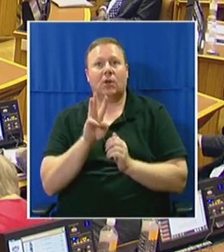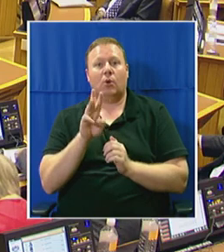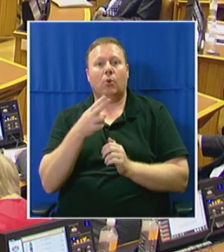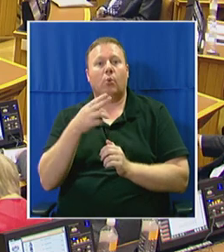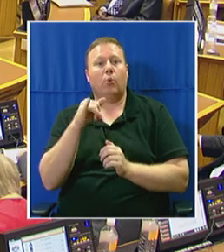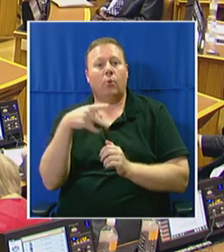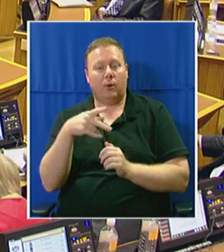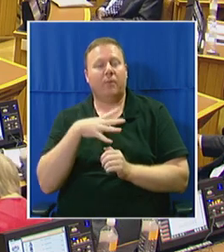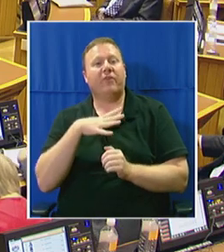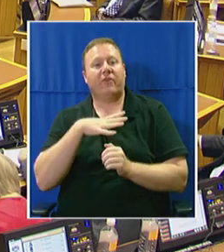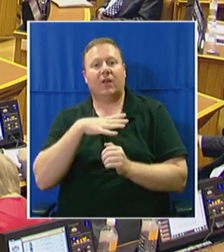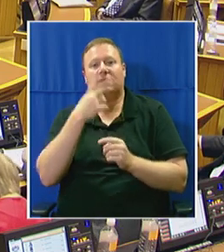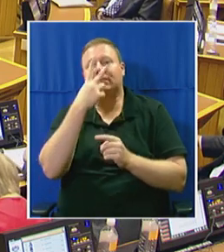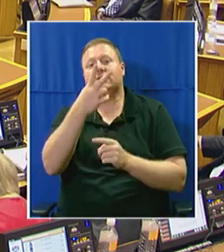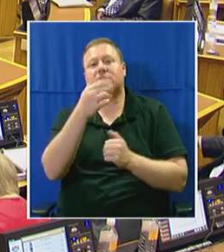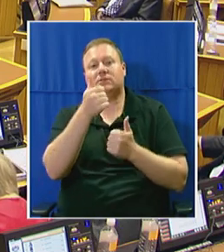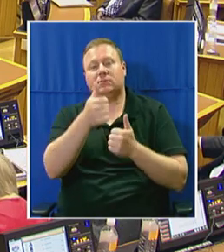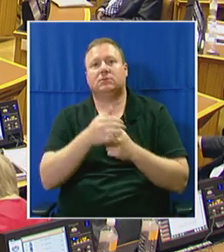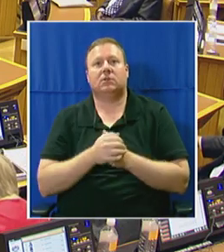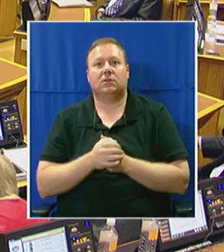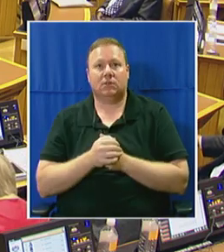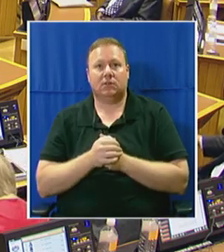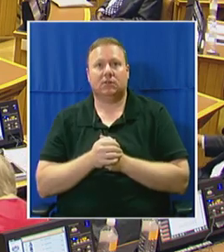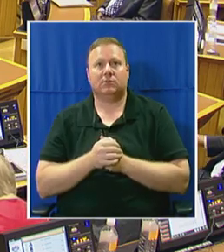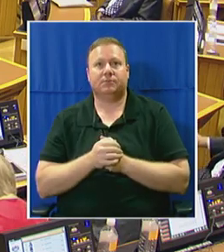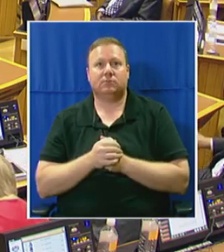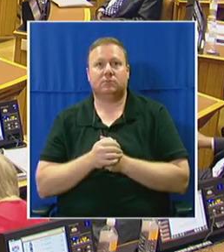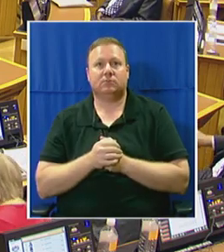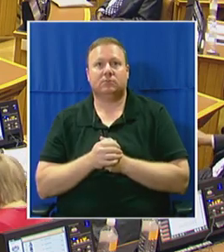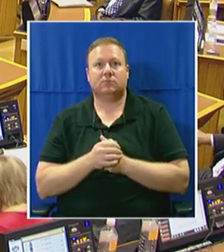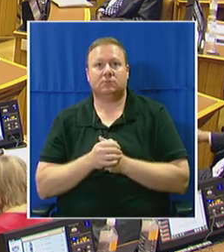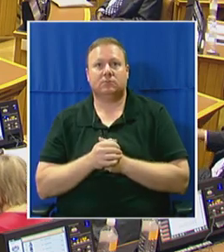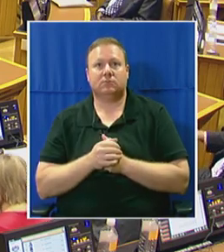done so that's better